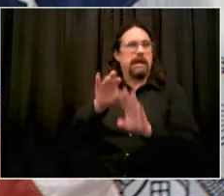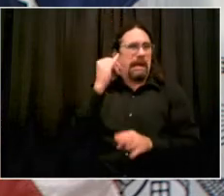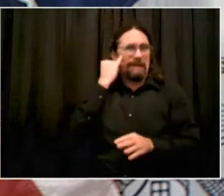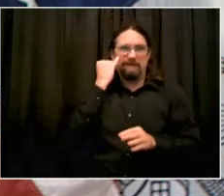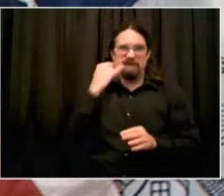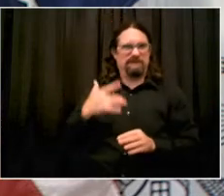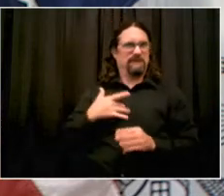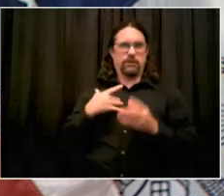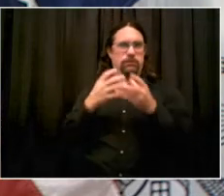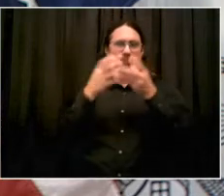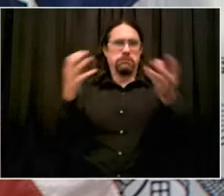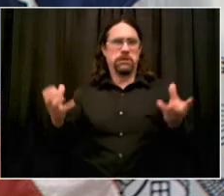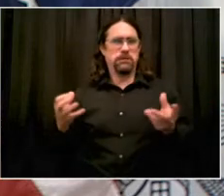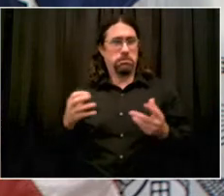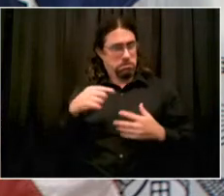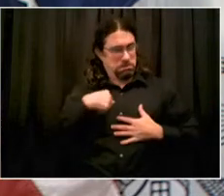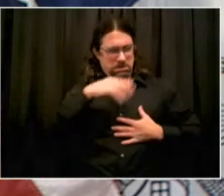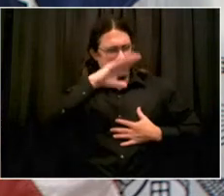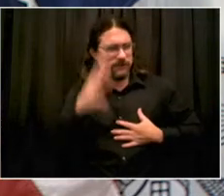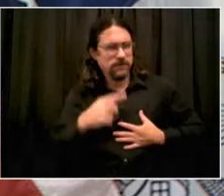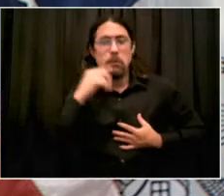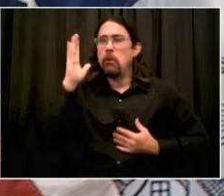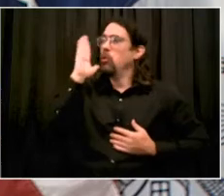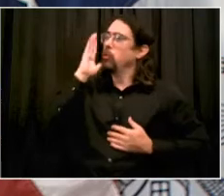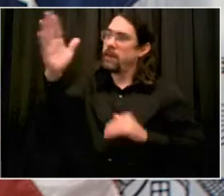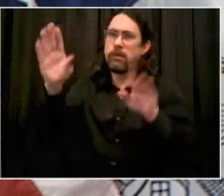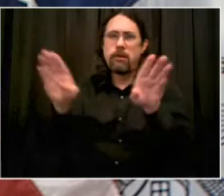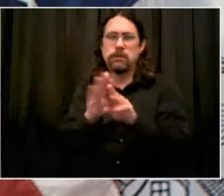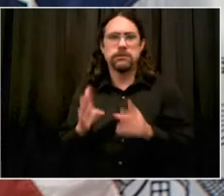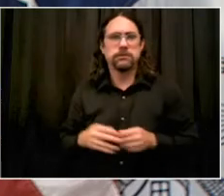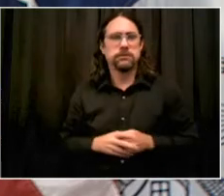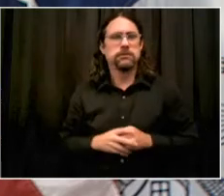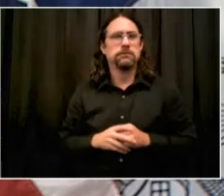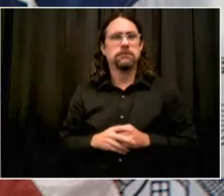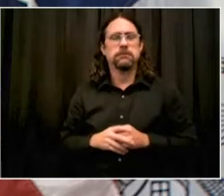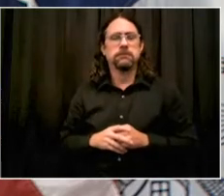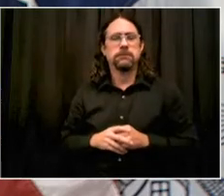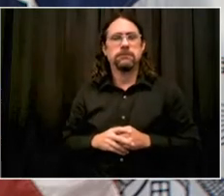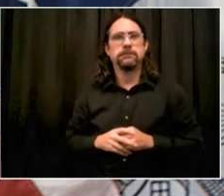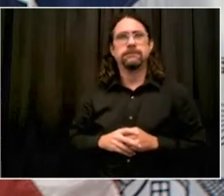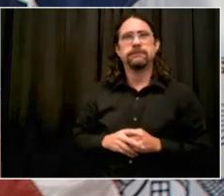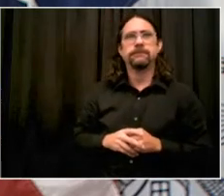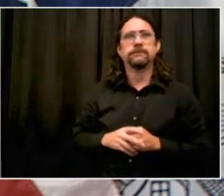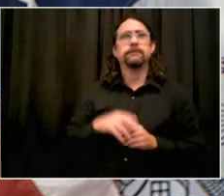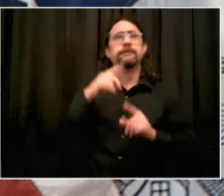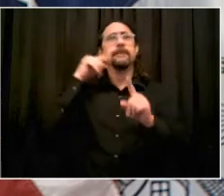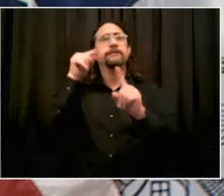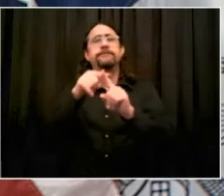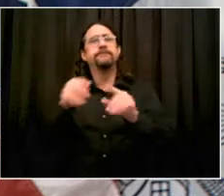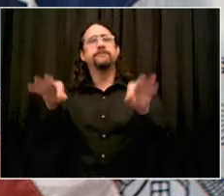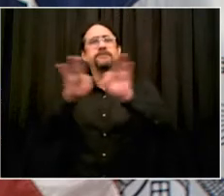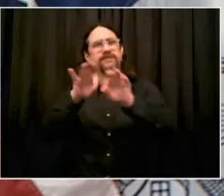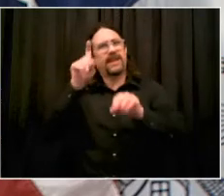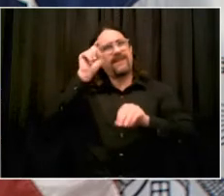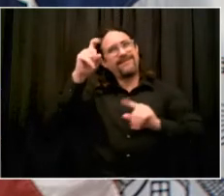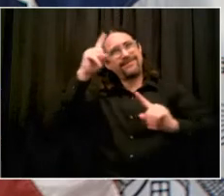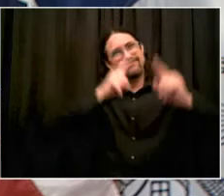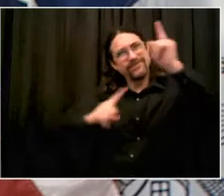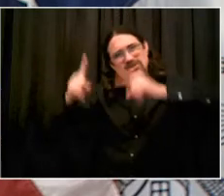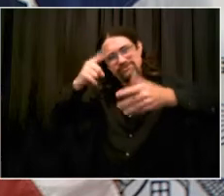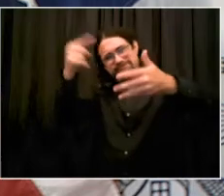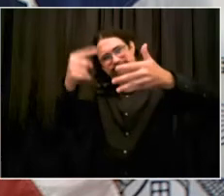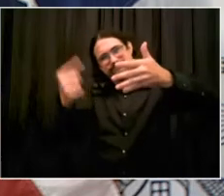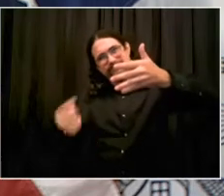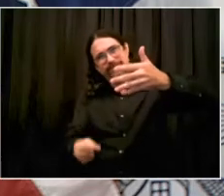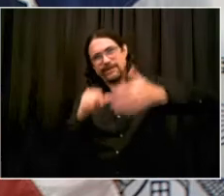any and all these actions could start as early as this morning. What we have decided to do is, first of all, go ahead with the action in